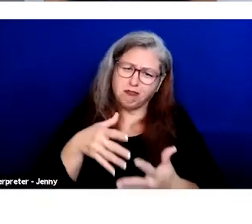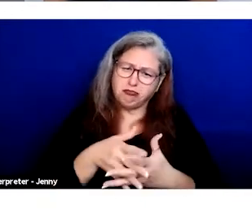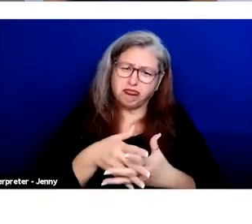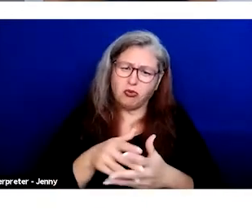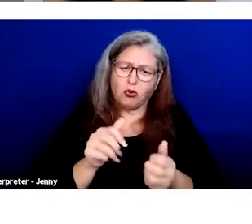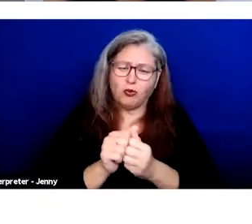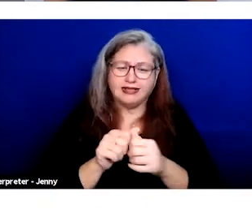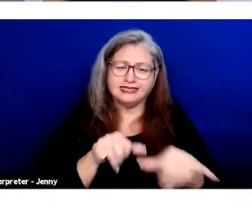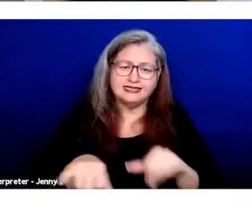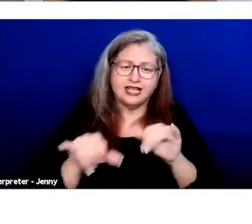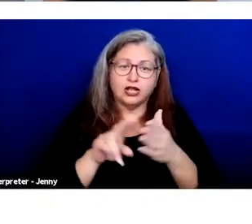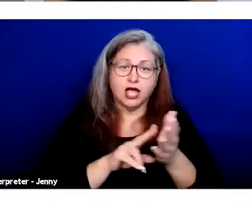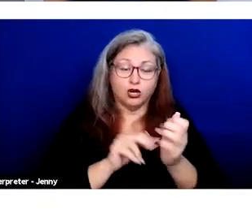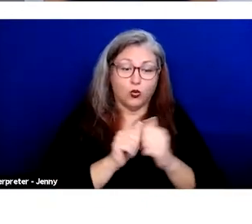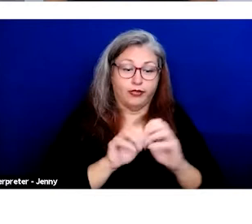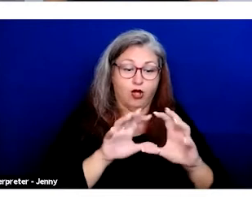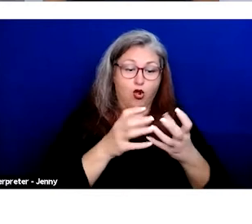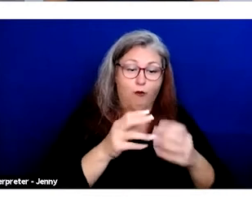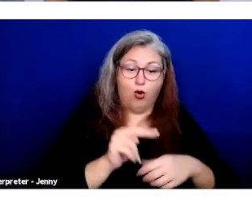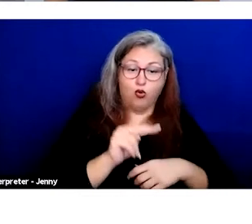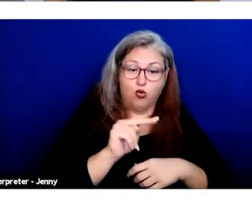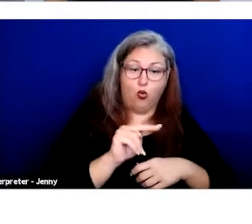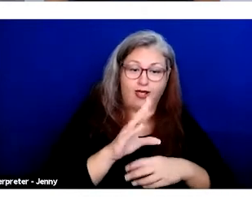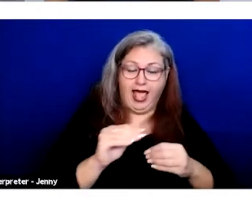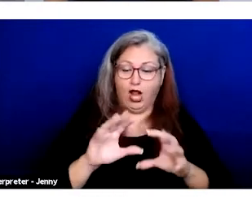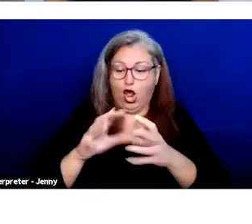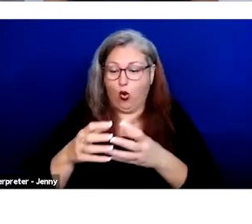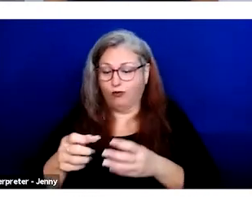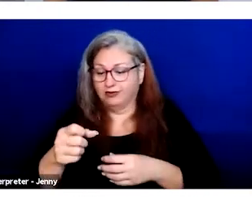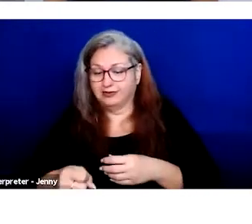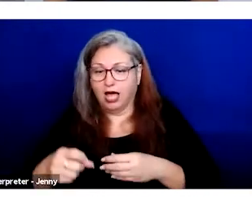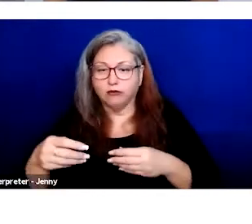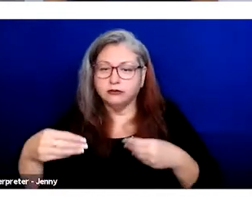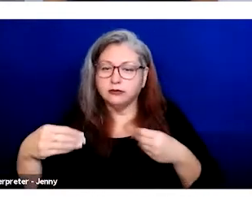contracts between Global North brands and Global South suppliers.